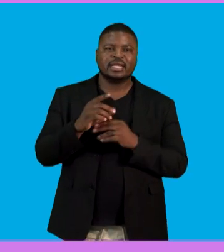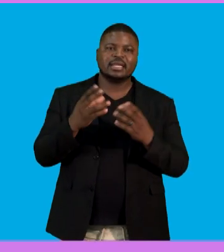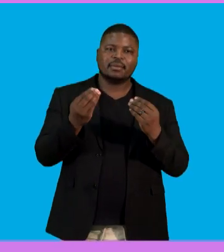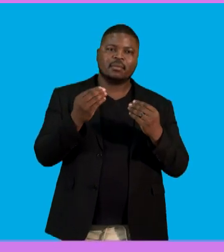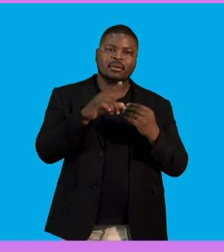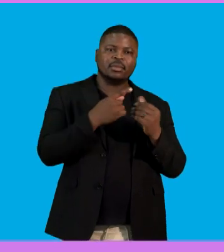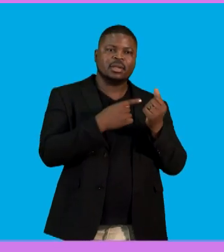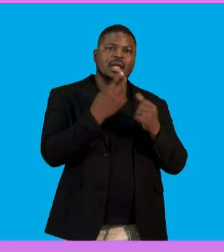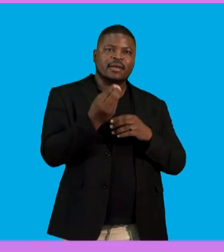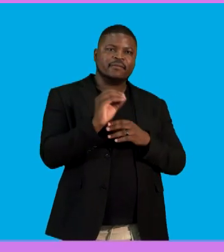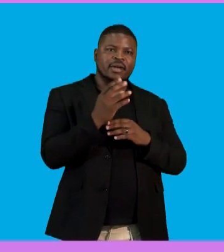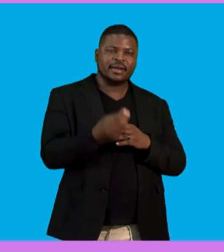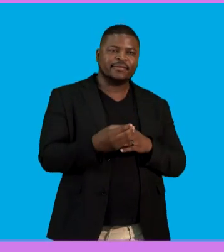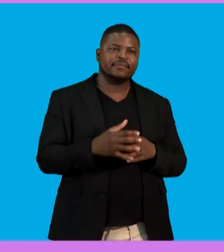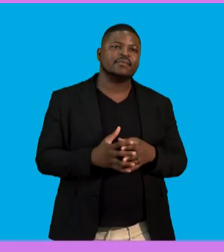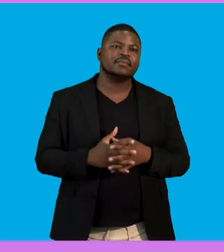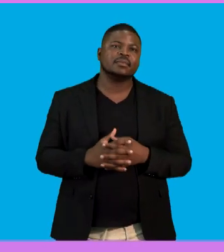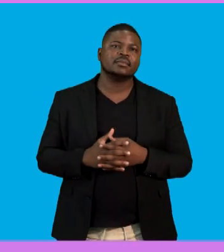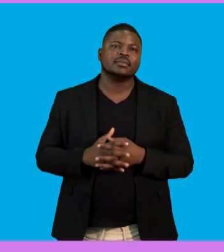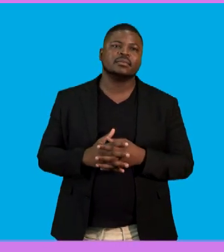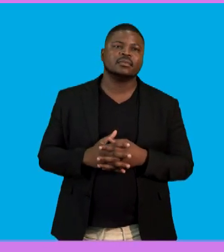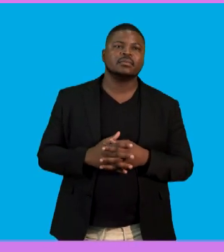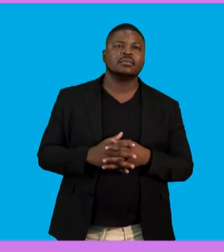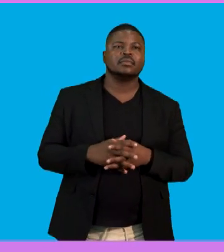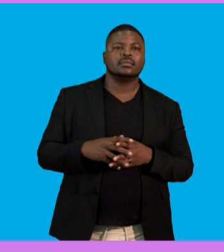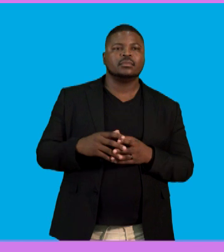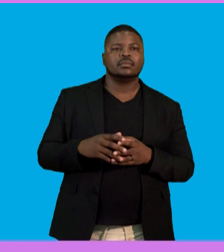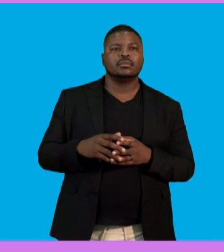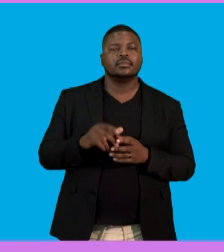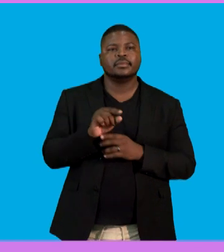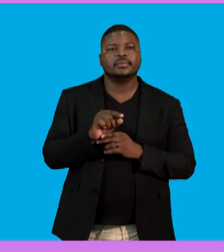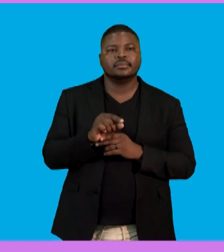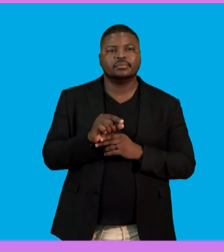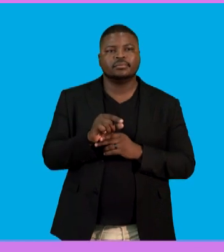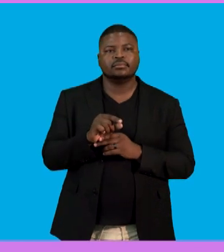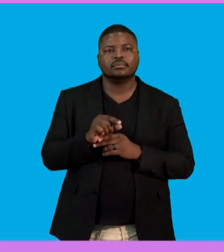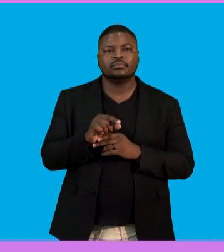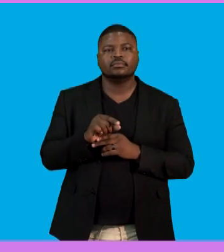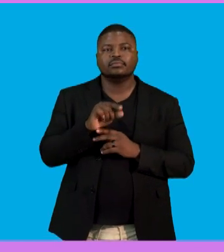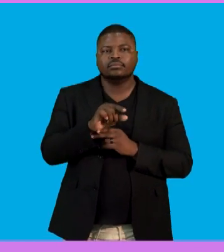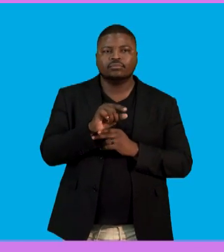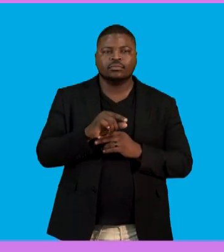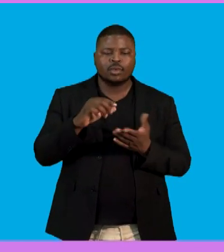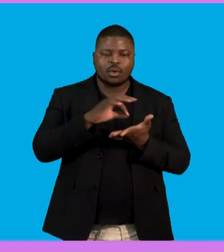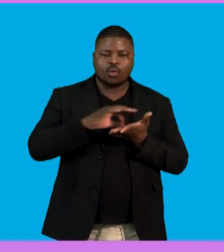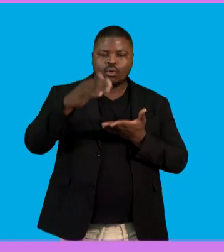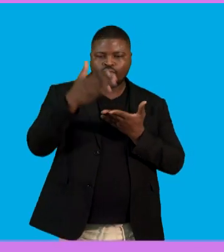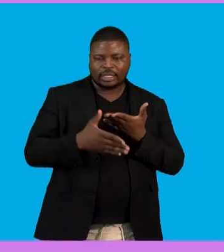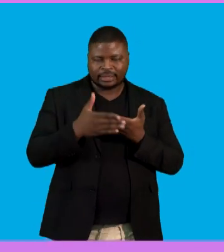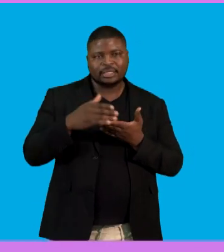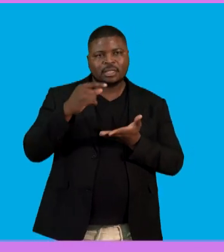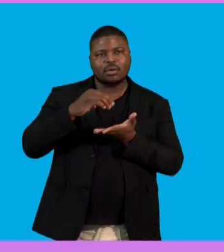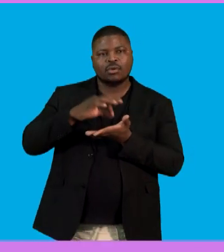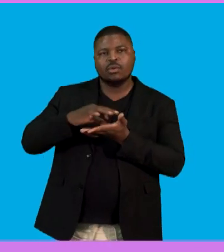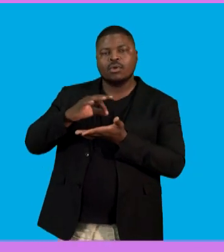paid. Let's go back to the contract graph. The contract billing graph, if you can check, it looks a bit funny there at the